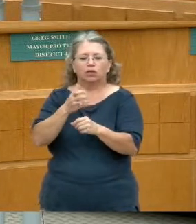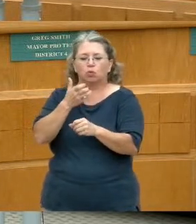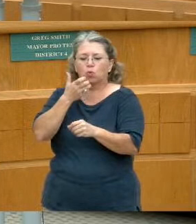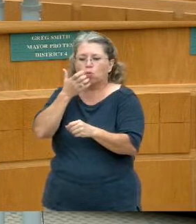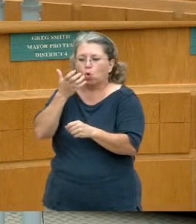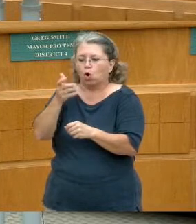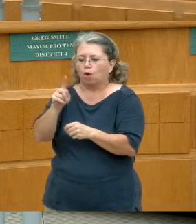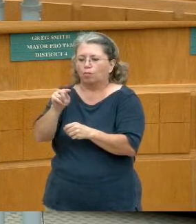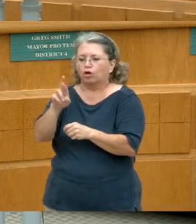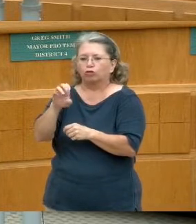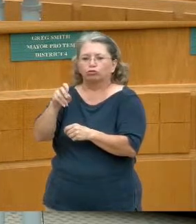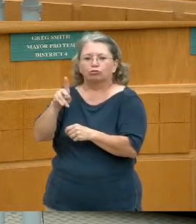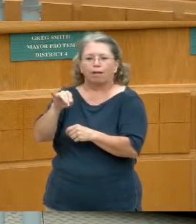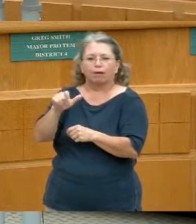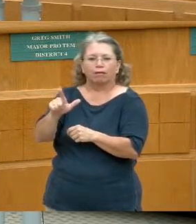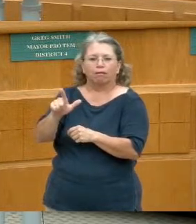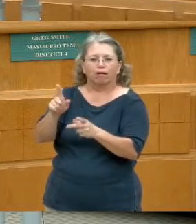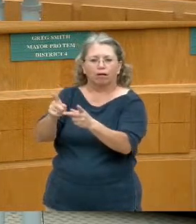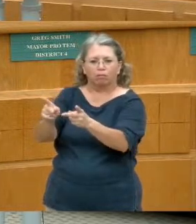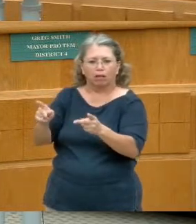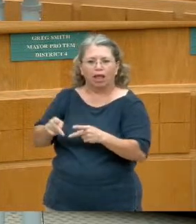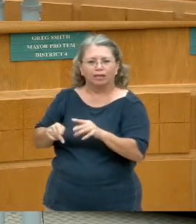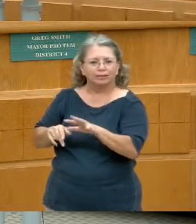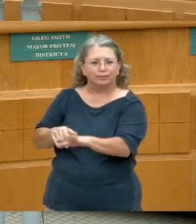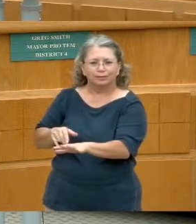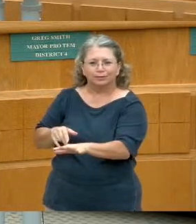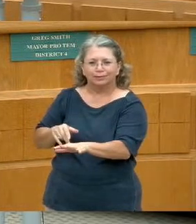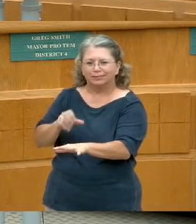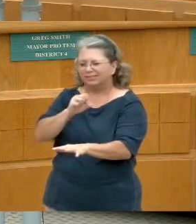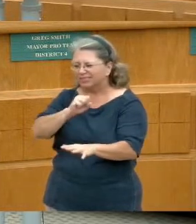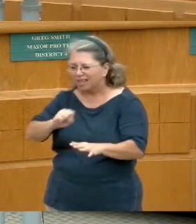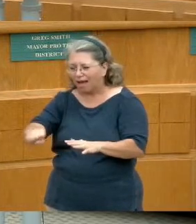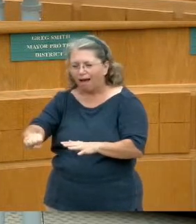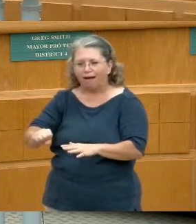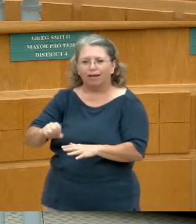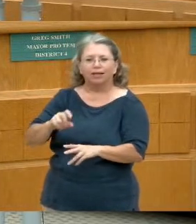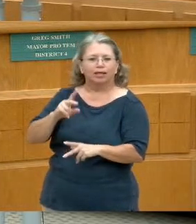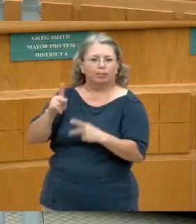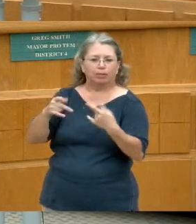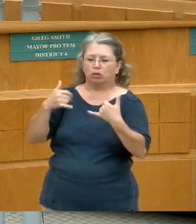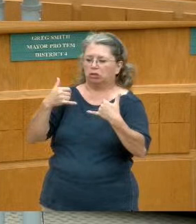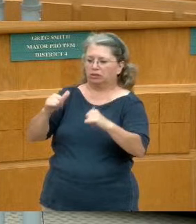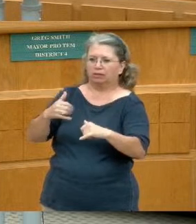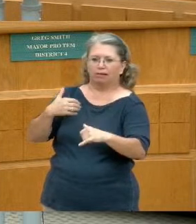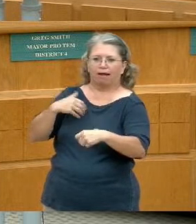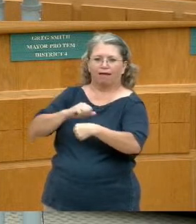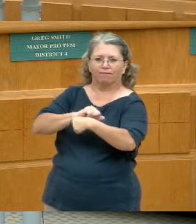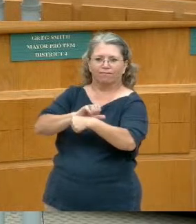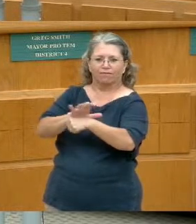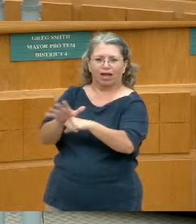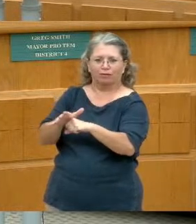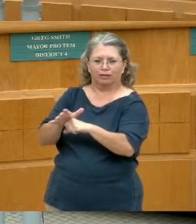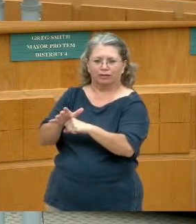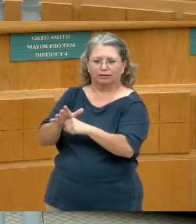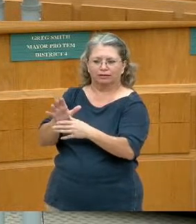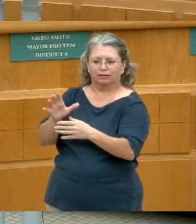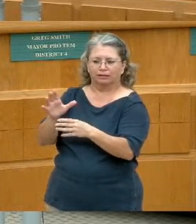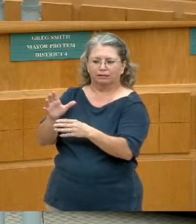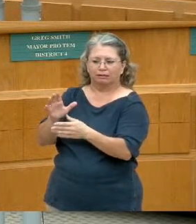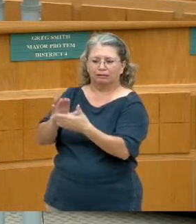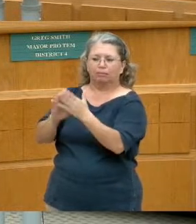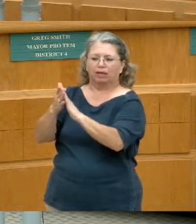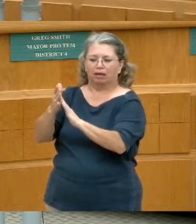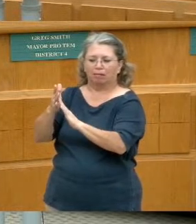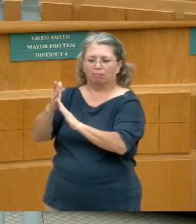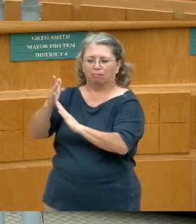that being said, we're keenly interested in what we're seeing in that pattern in Texas is a seasonal